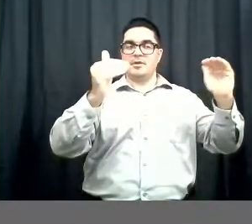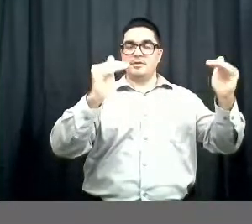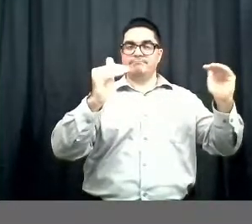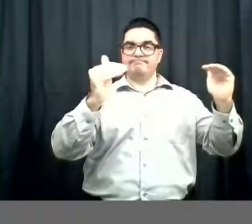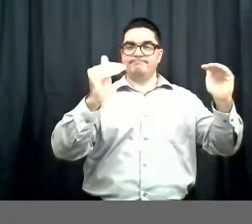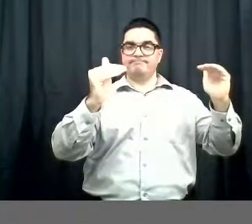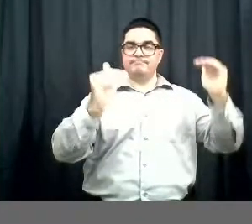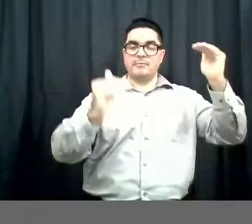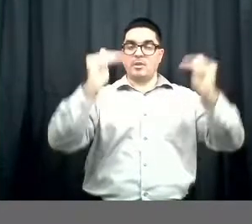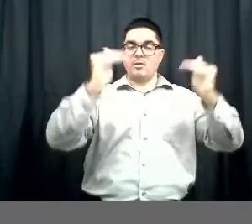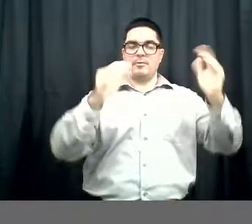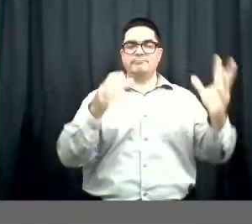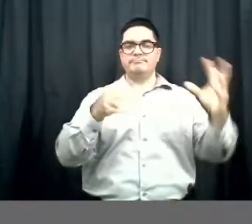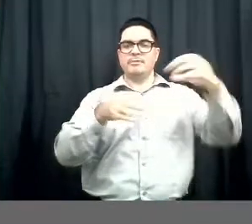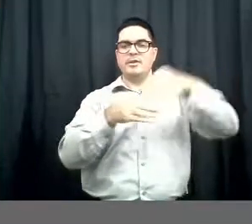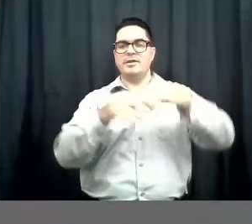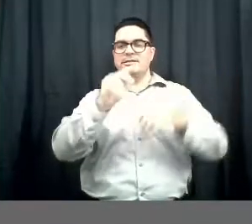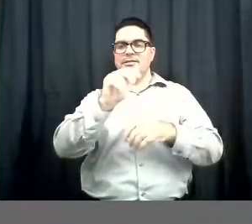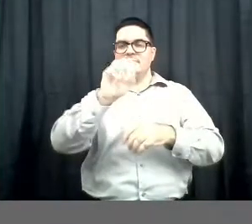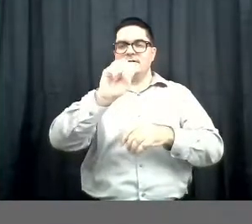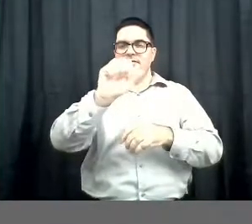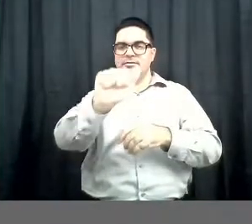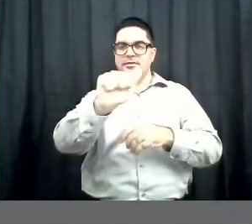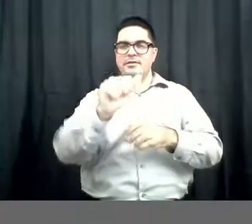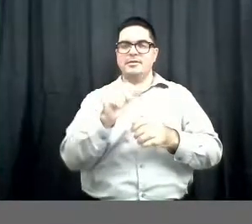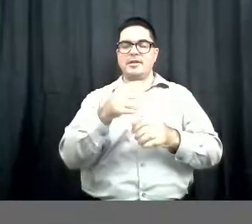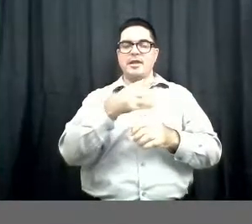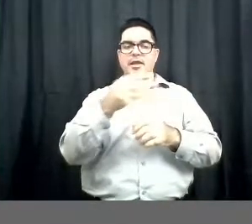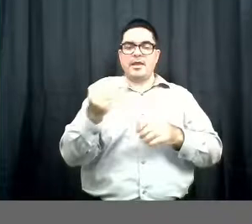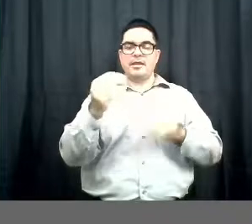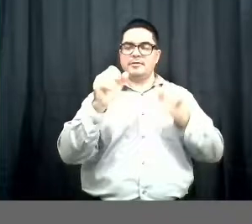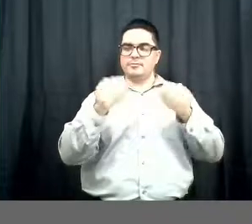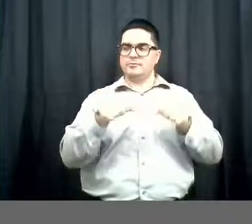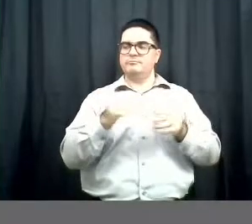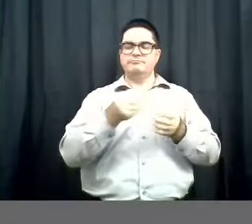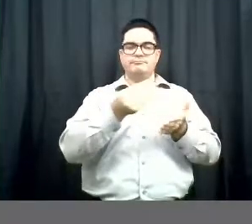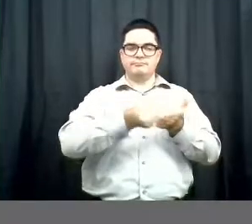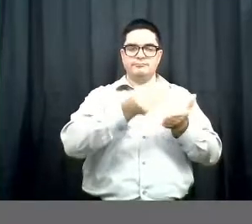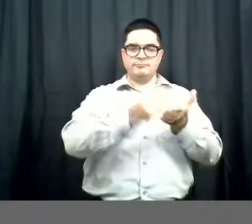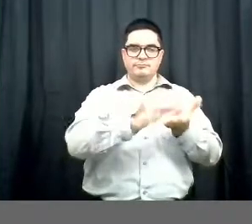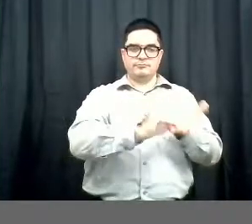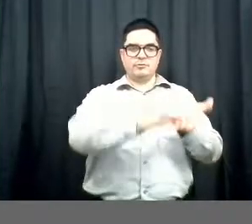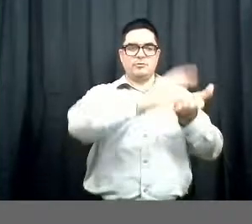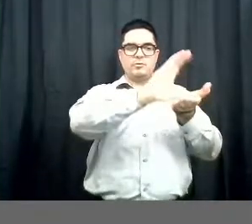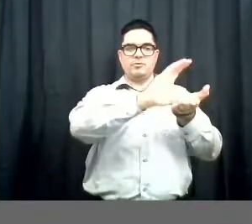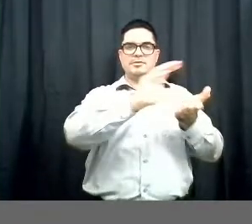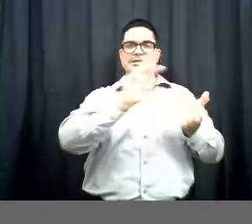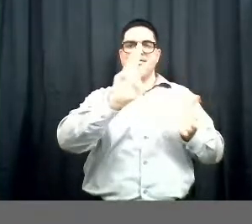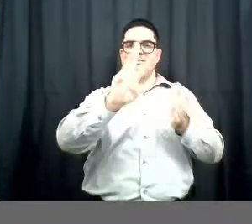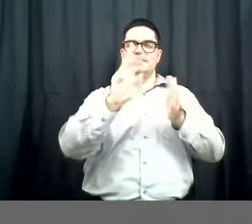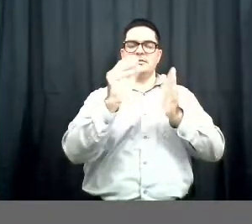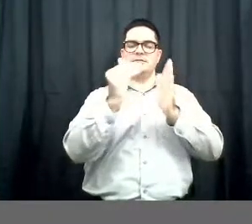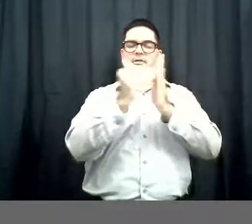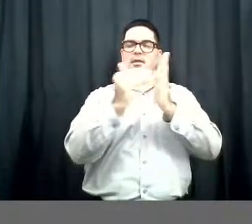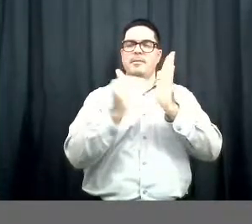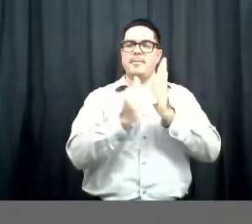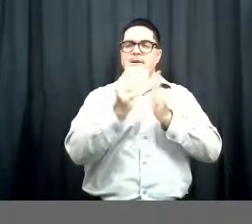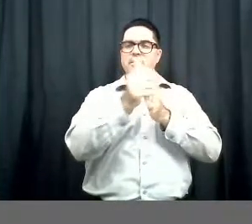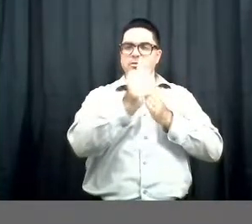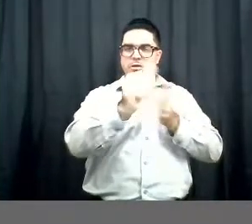possible to make the $6 billion cash consideration available. So to the extent that there's